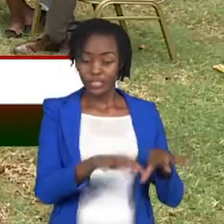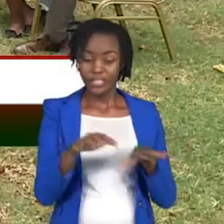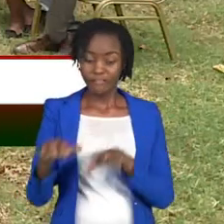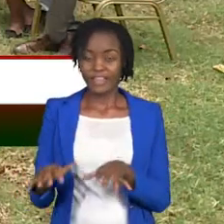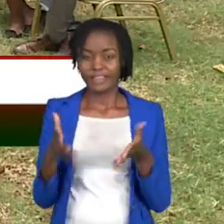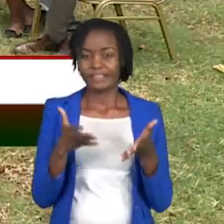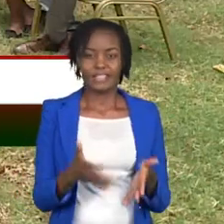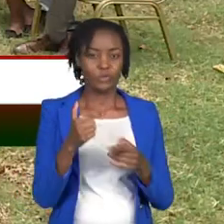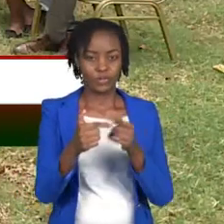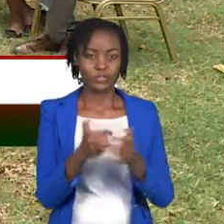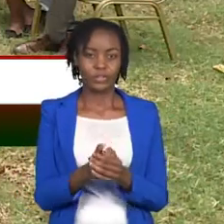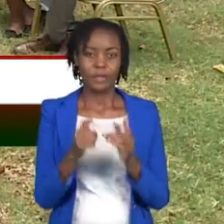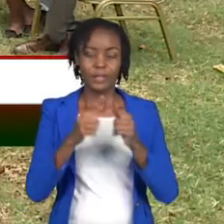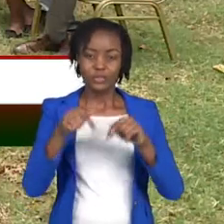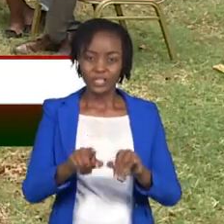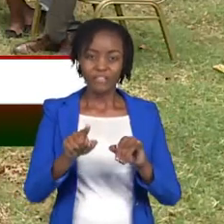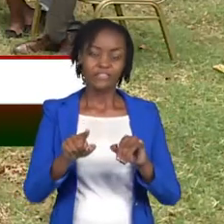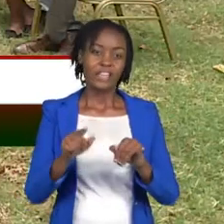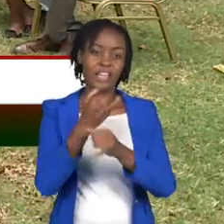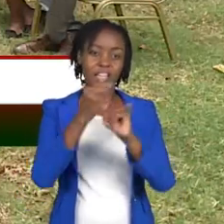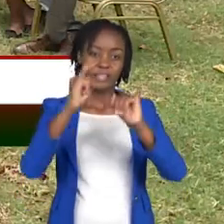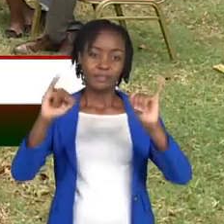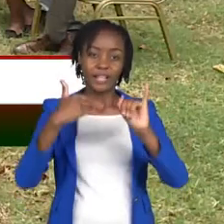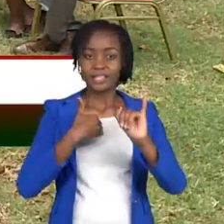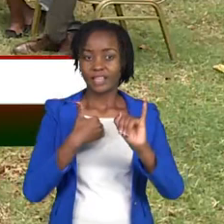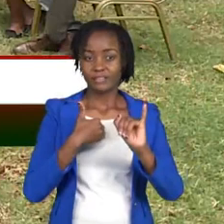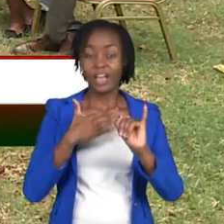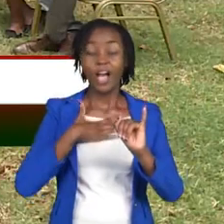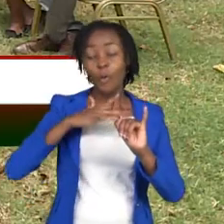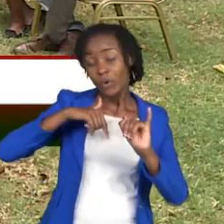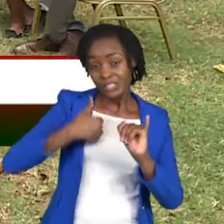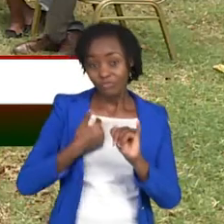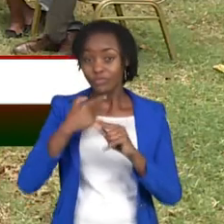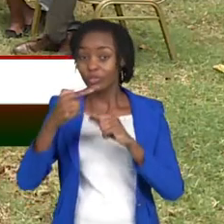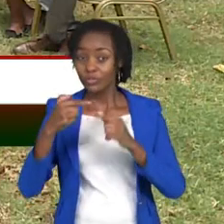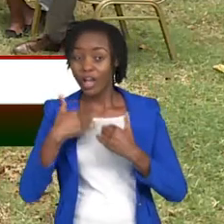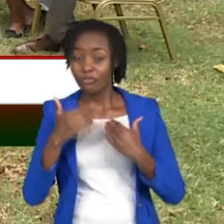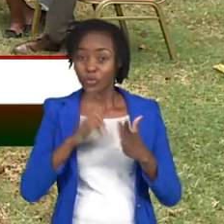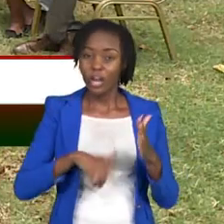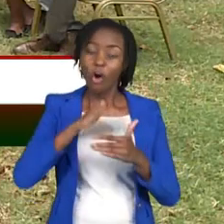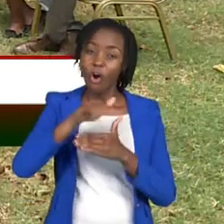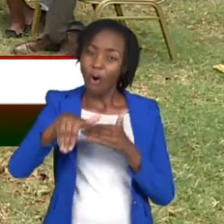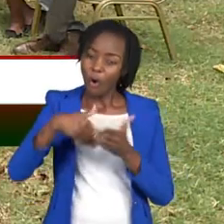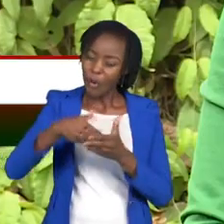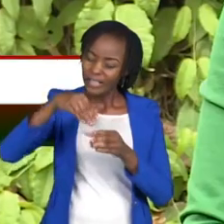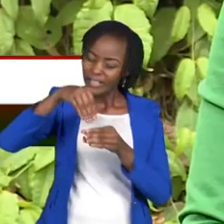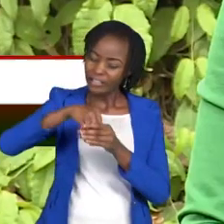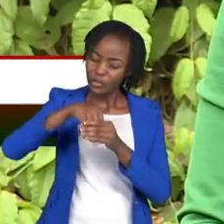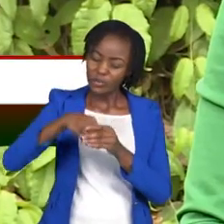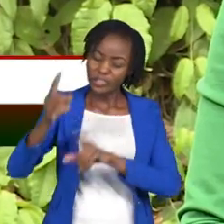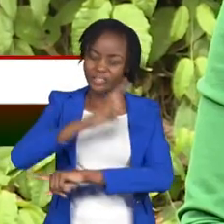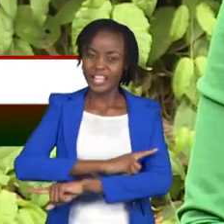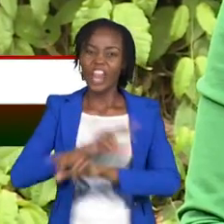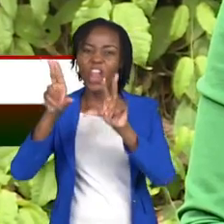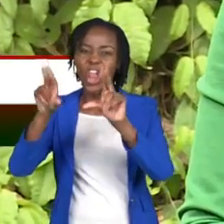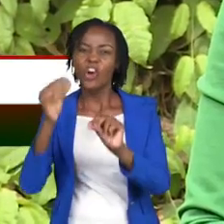freedom for which you keep on fighting for. And that's what we are doing right now. Yeah. We need an all inclusive day that is just not only Kenyatta